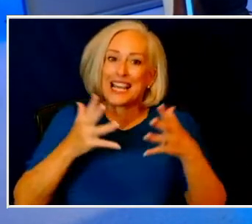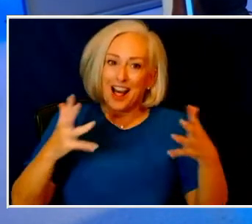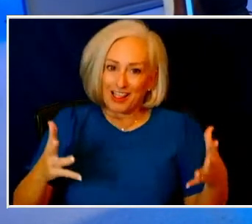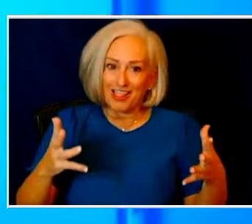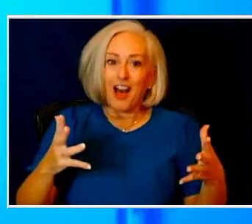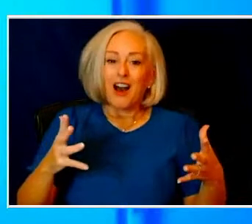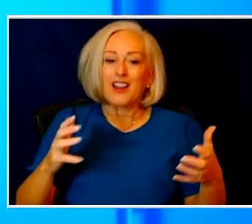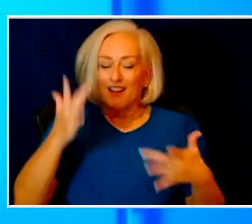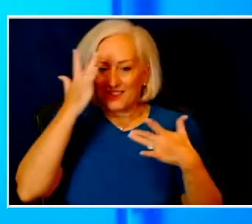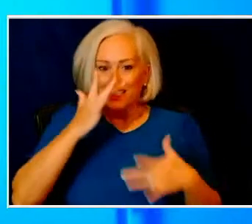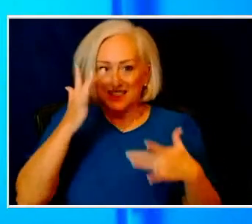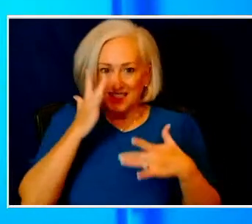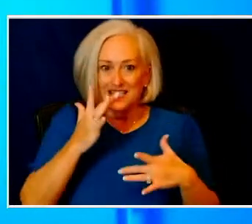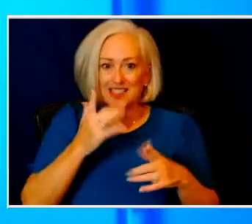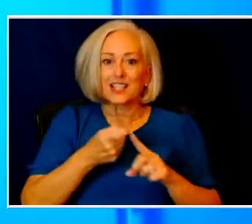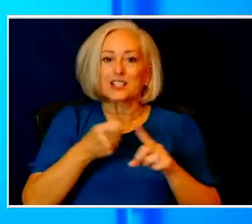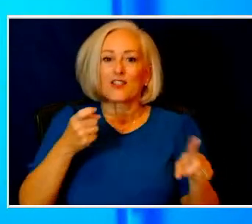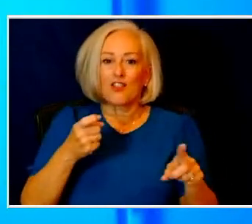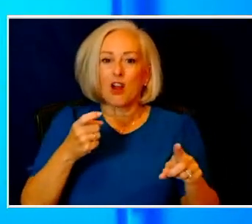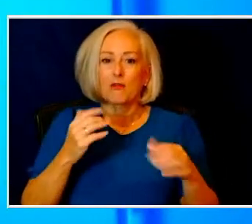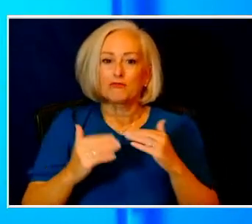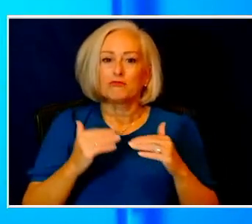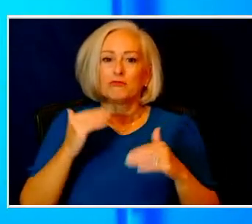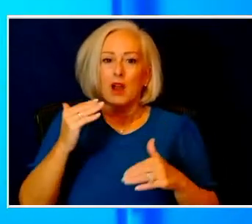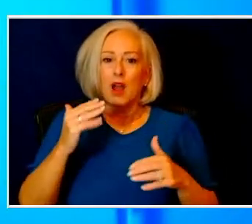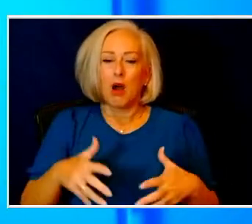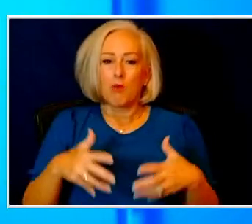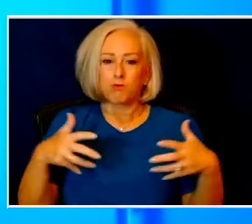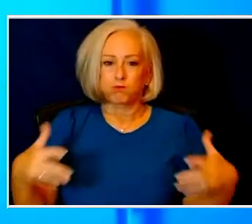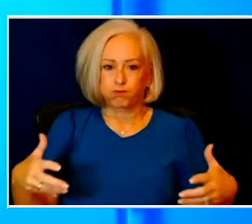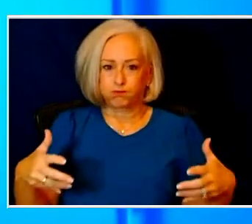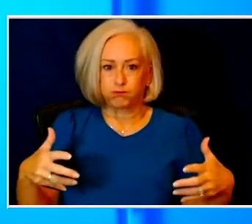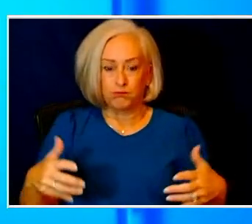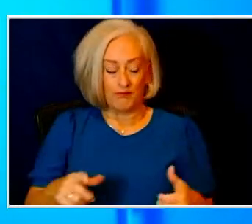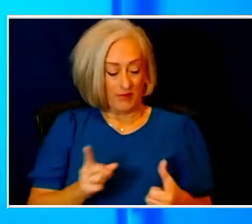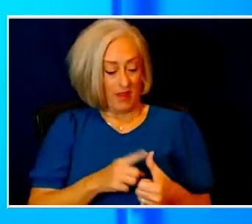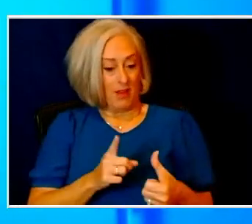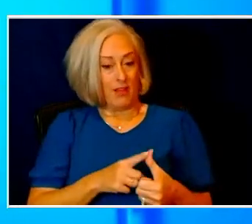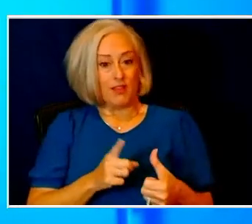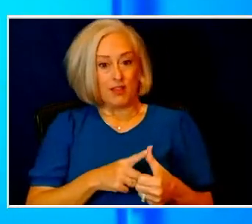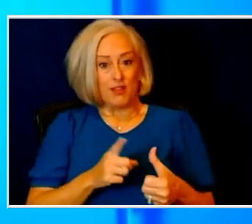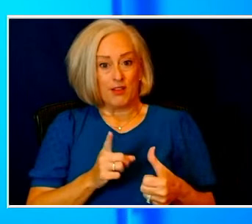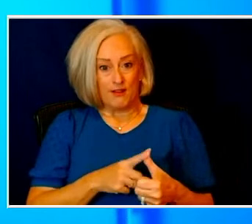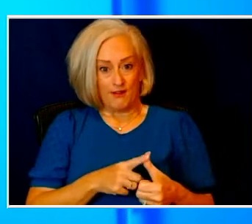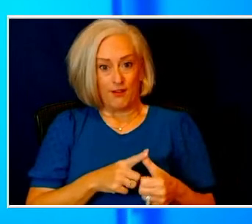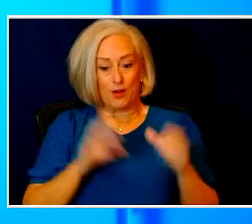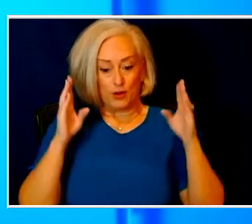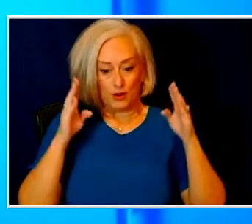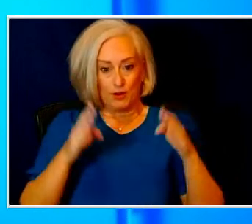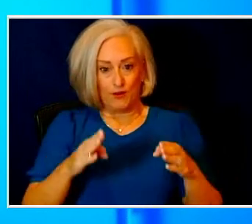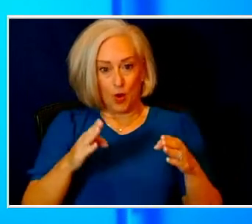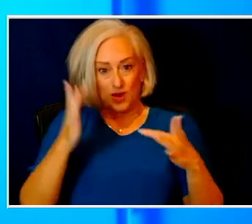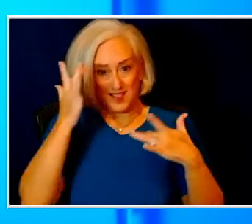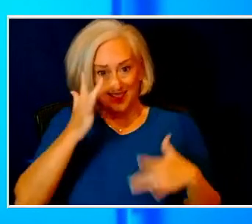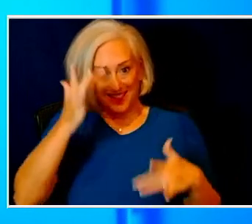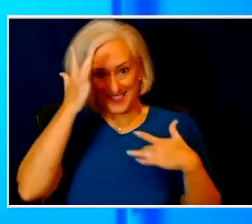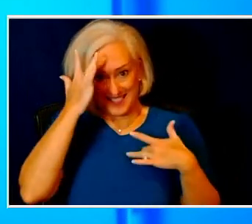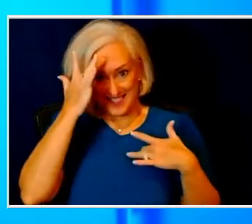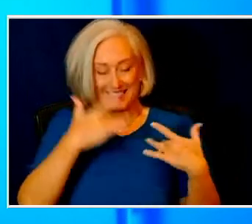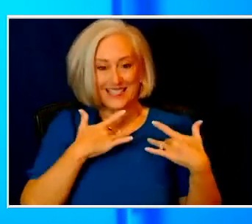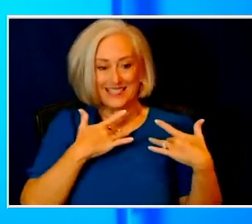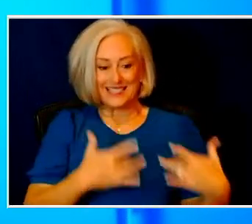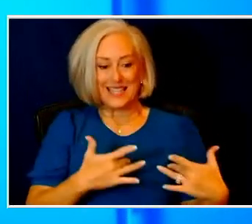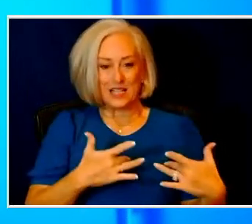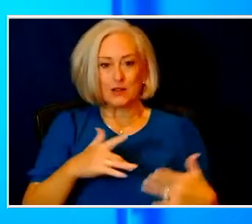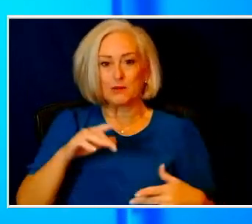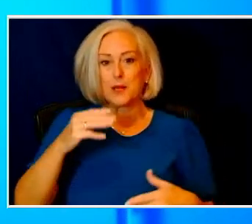in my, first of all, the most clearly obesity-centered phenomenon is what's called the metabolic